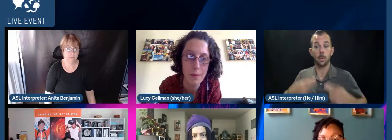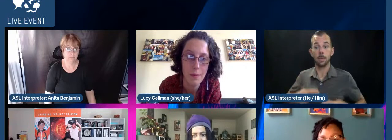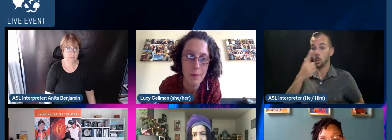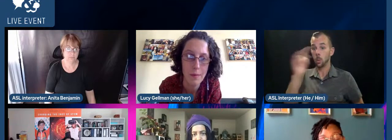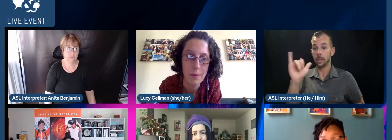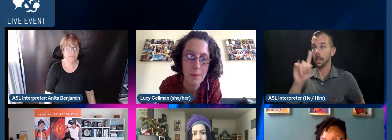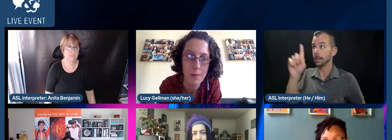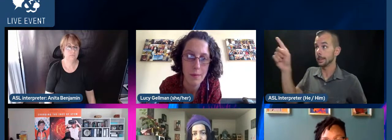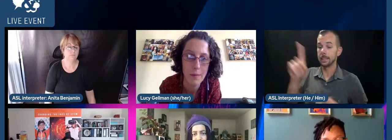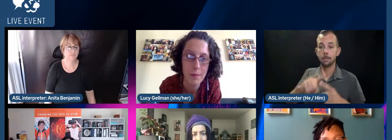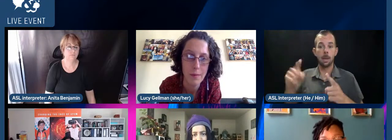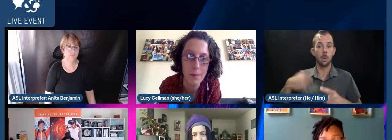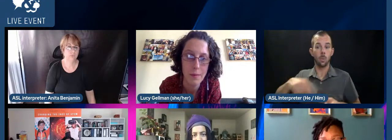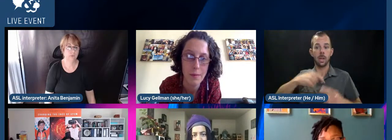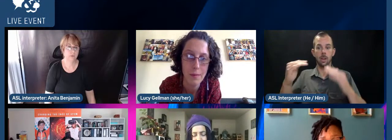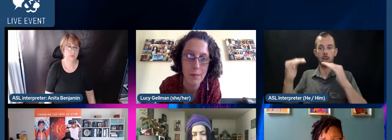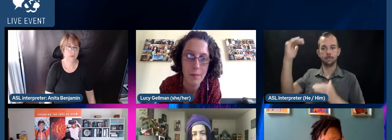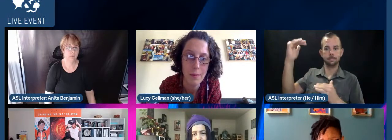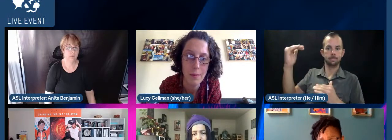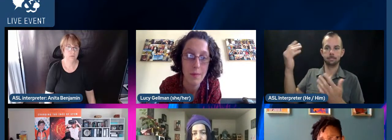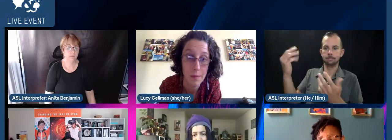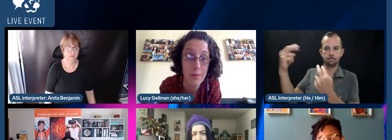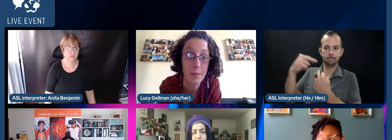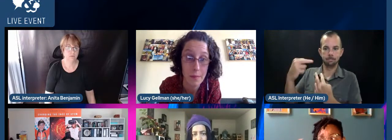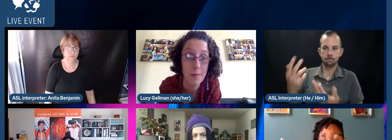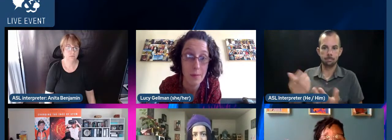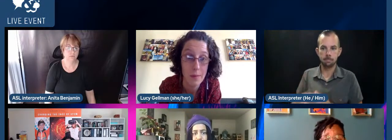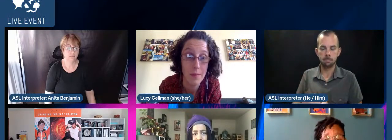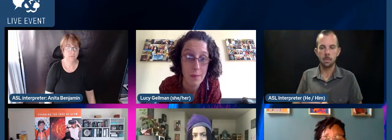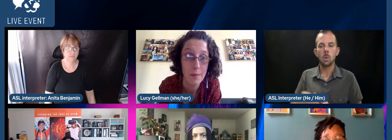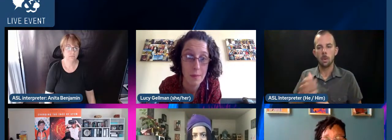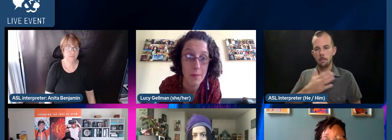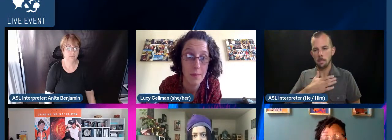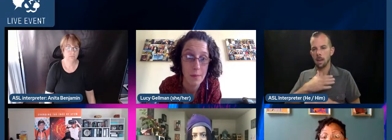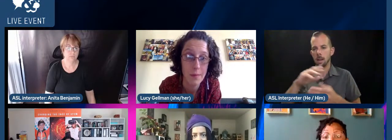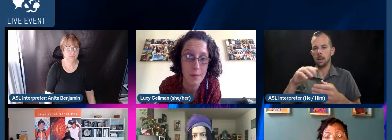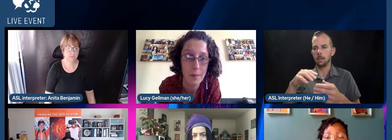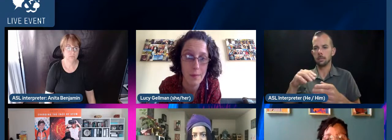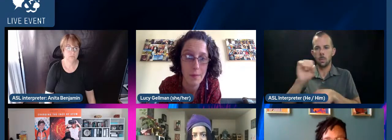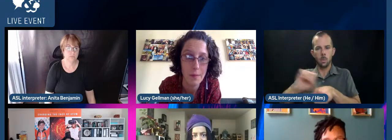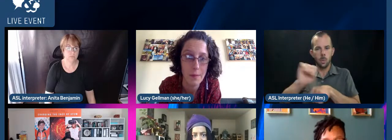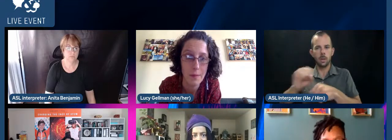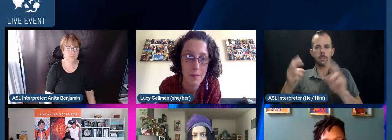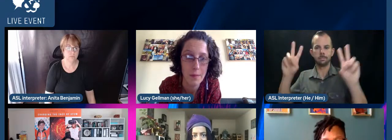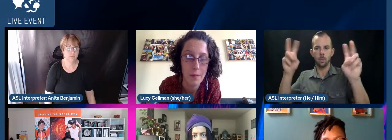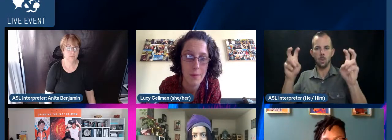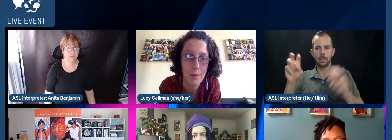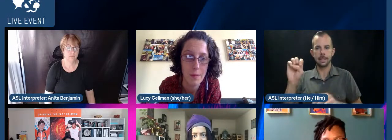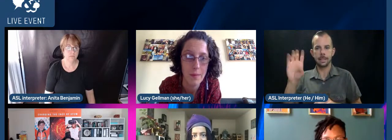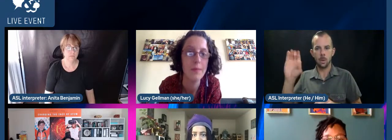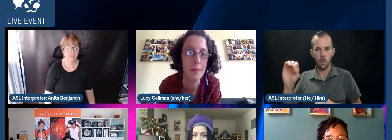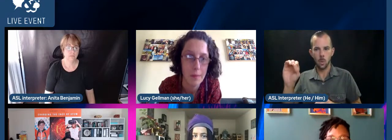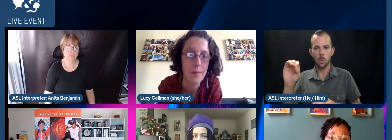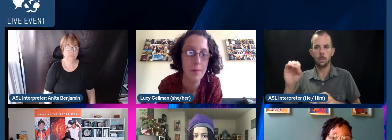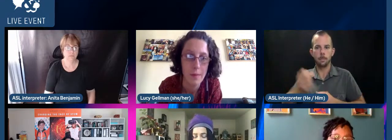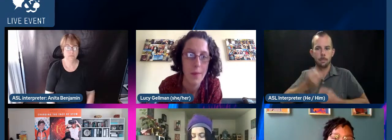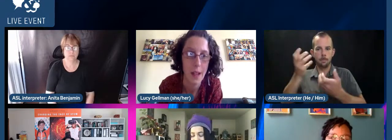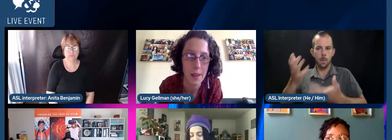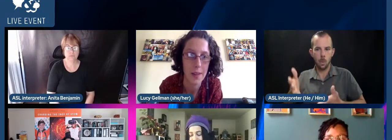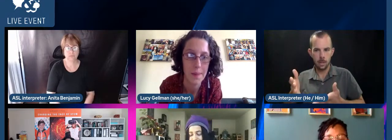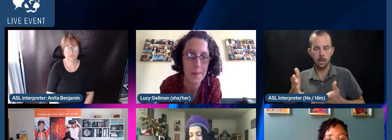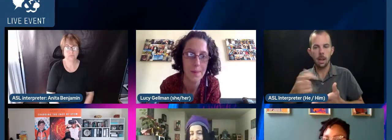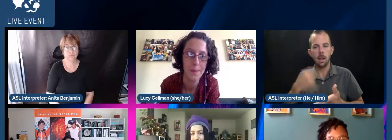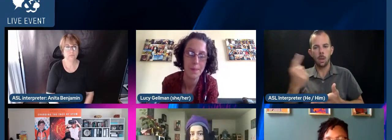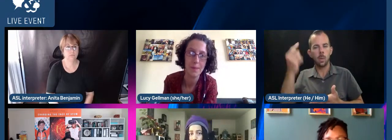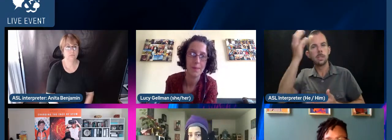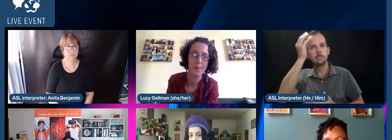for me, and like thinking of myself as an eco-poet, I think that one of the things that does for me is like, what other kinds of solidarity opens up? Like, if I'm like, okay,